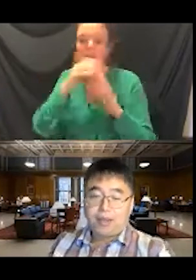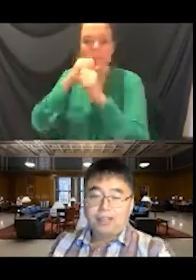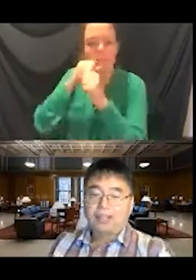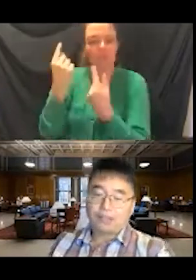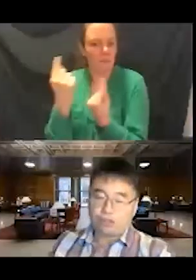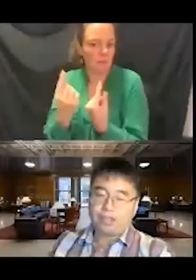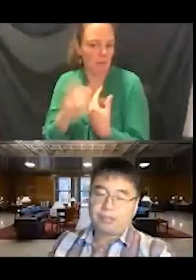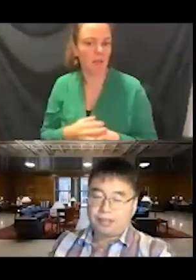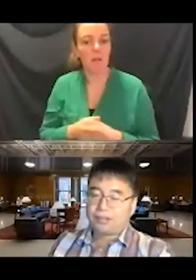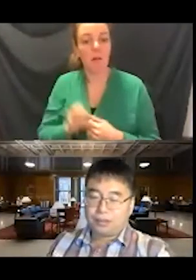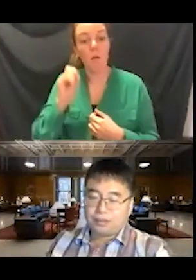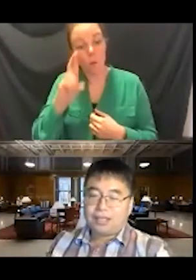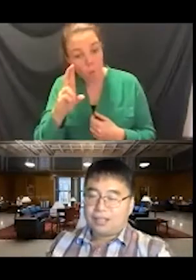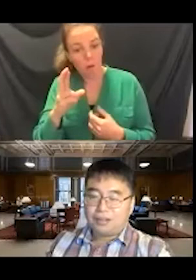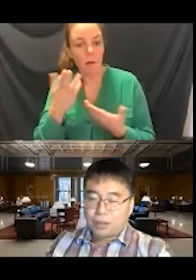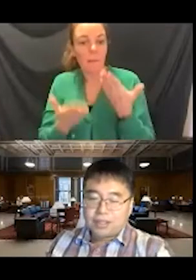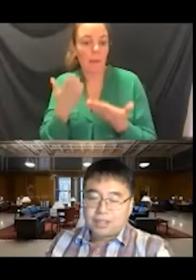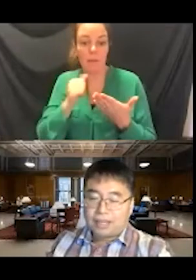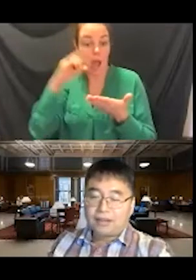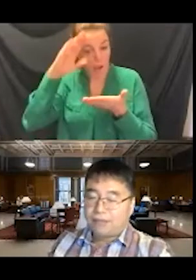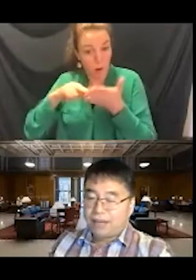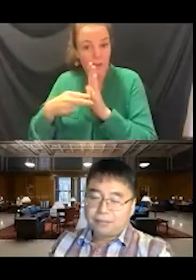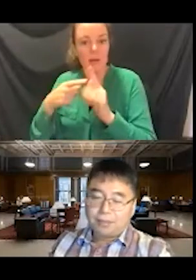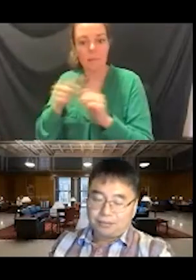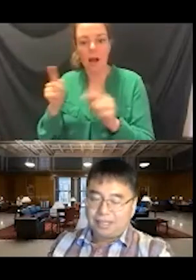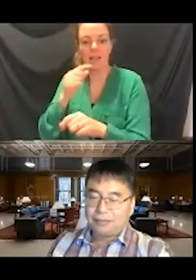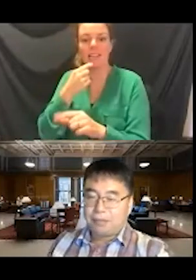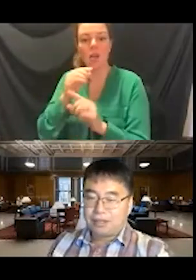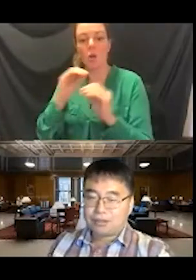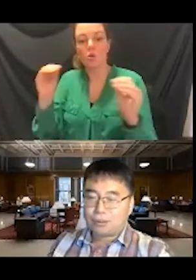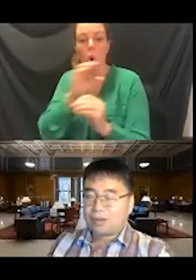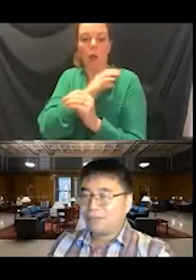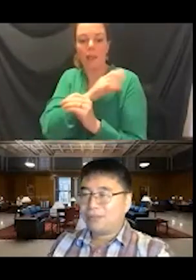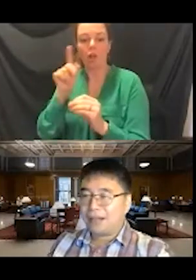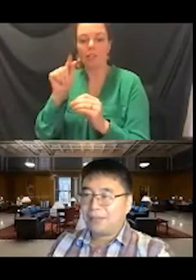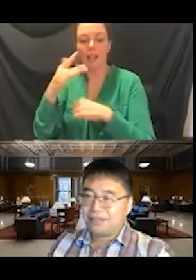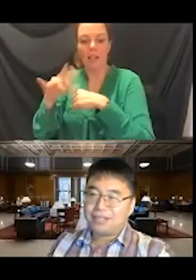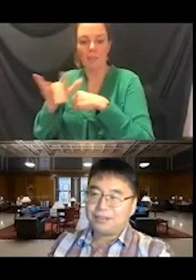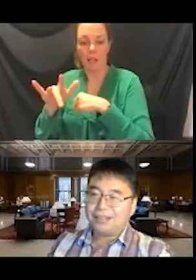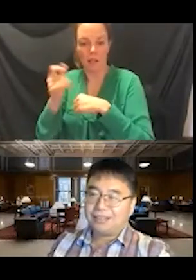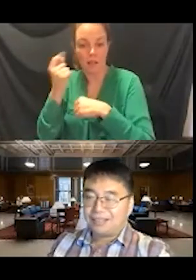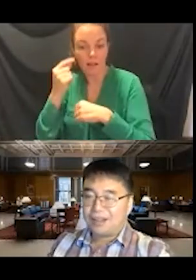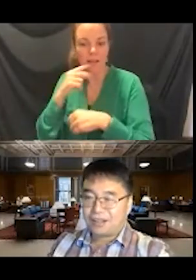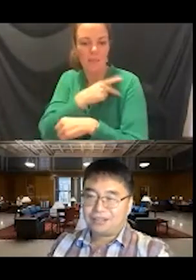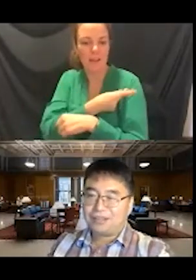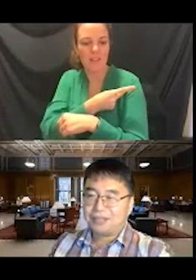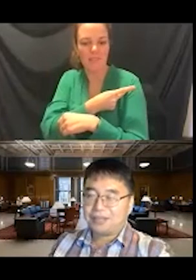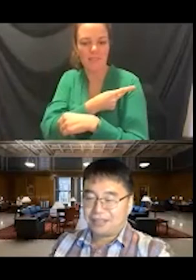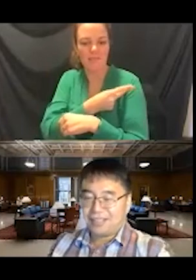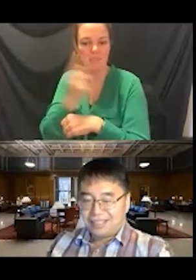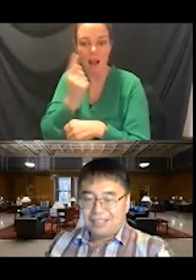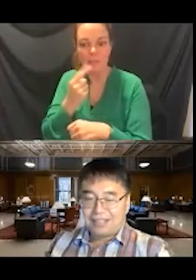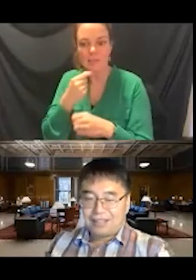censored unintentionally because no clinical data available, right? Then patients don't come and see you and that they're talking to you, right?